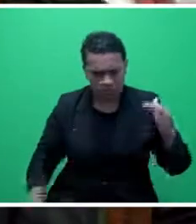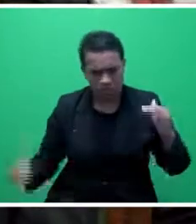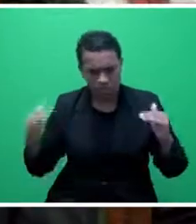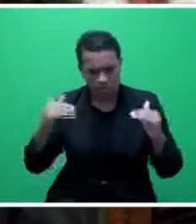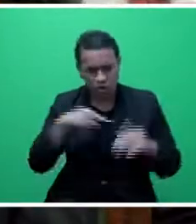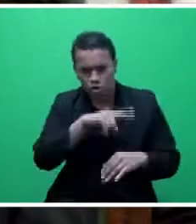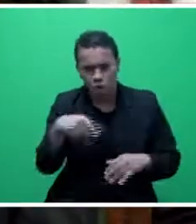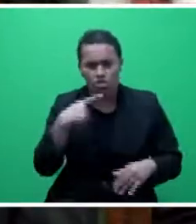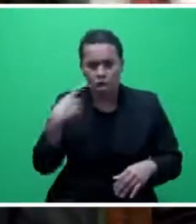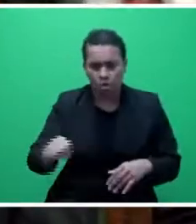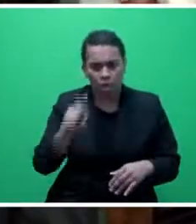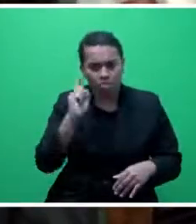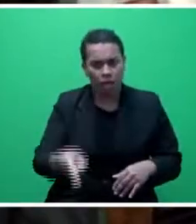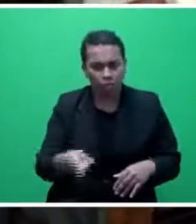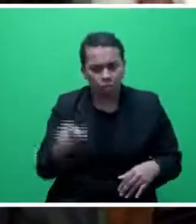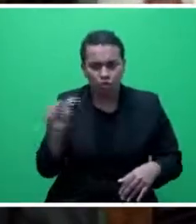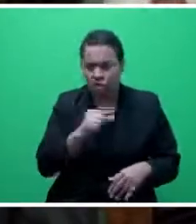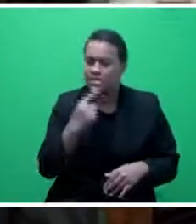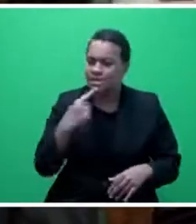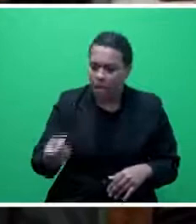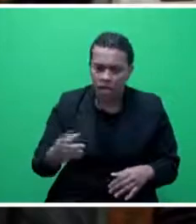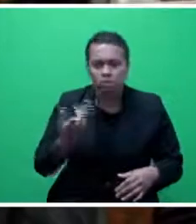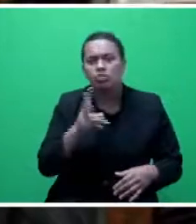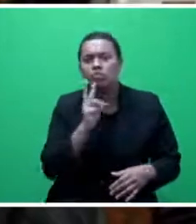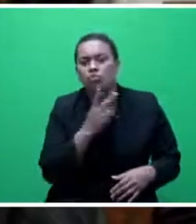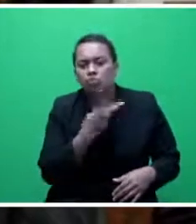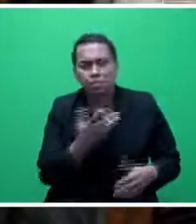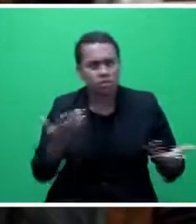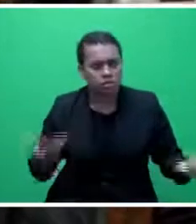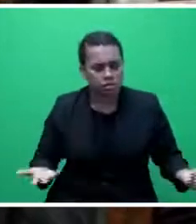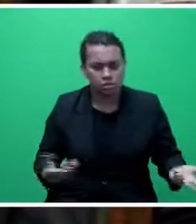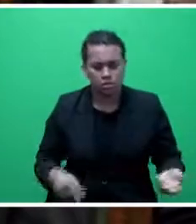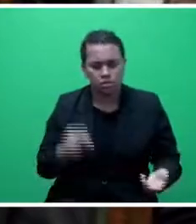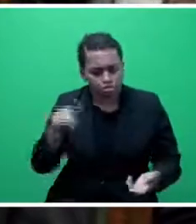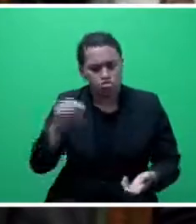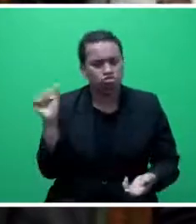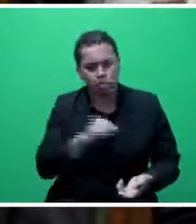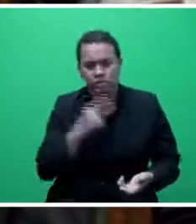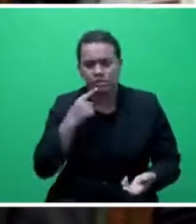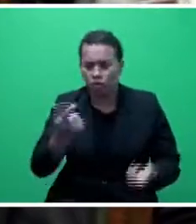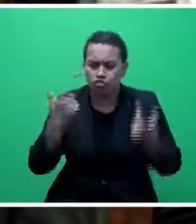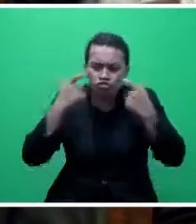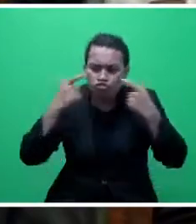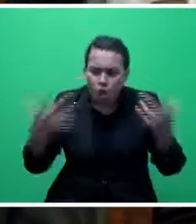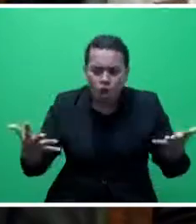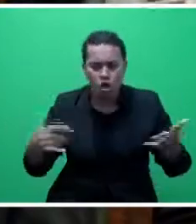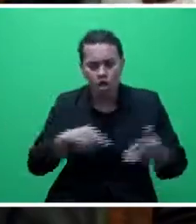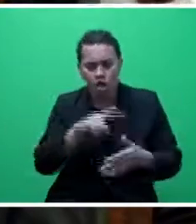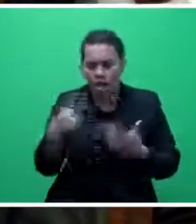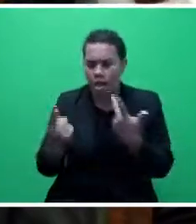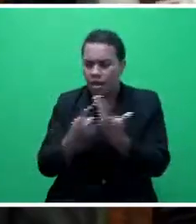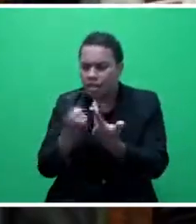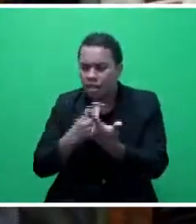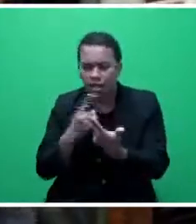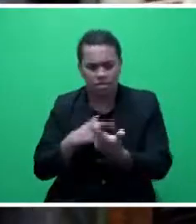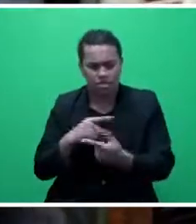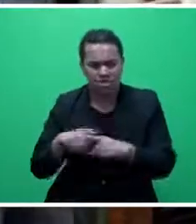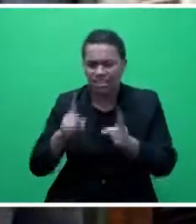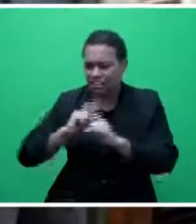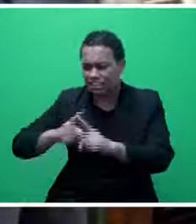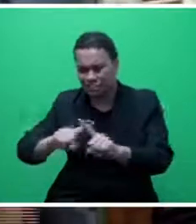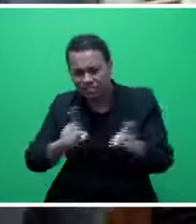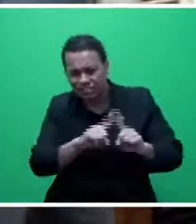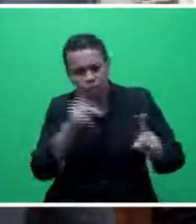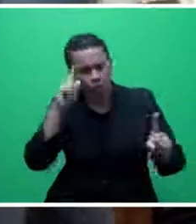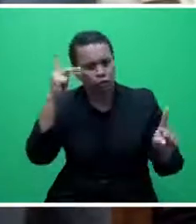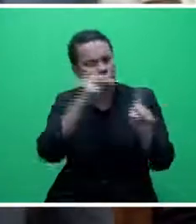saying. That's what you're saying. You have not provided an alternative view, nor have you recognized what these tariff structures